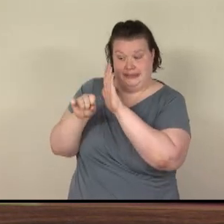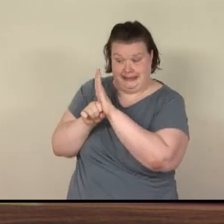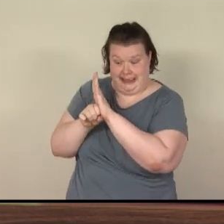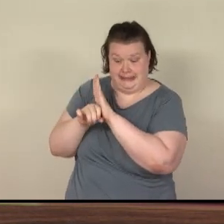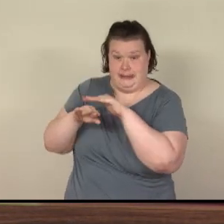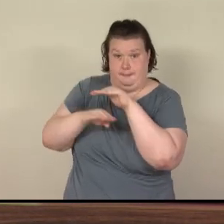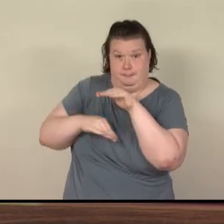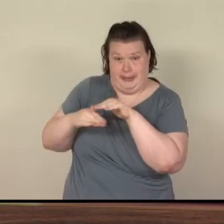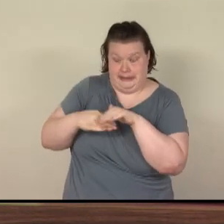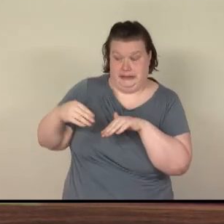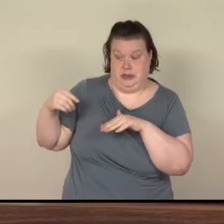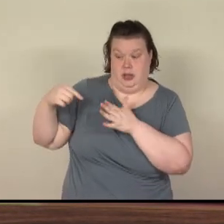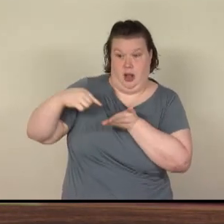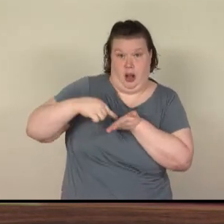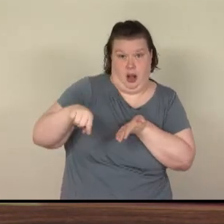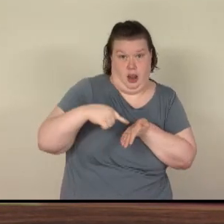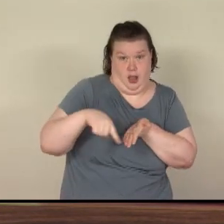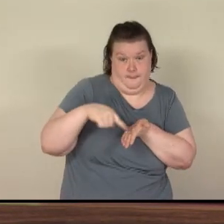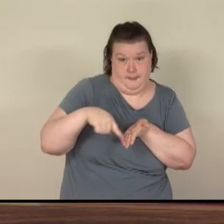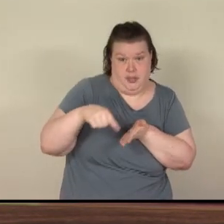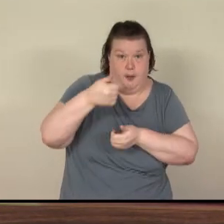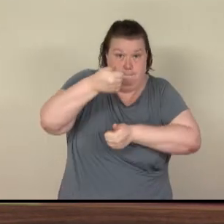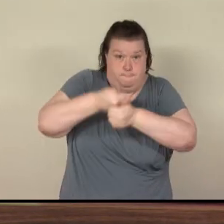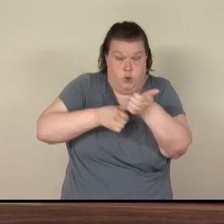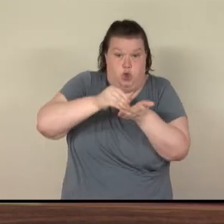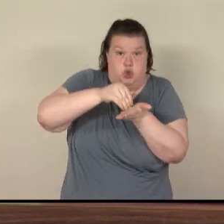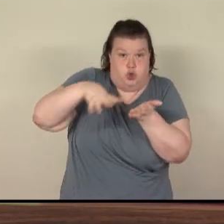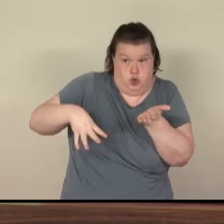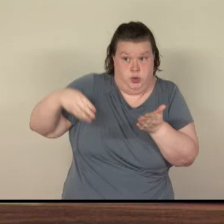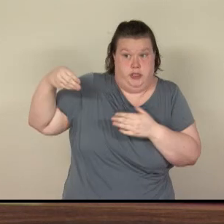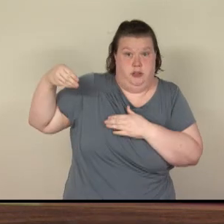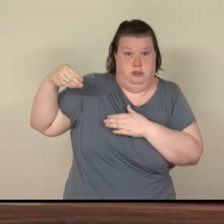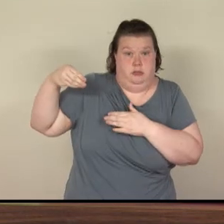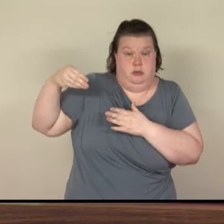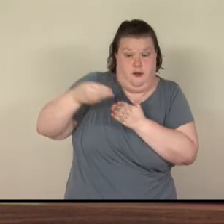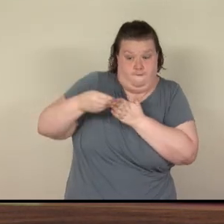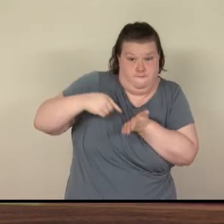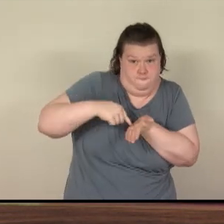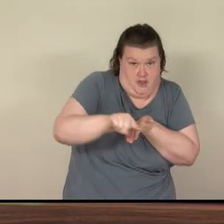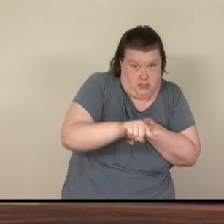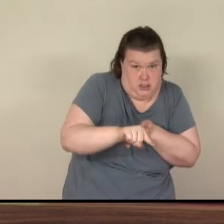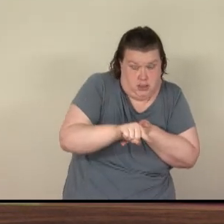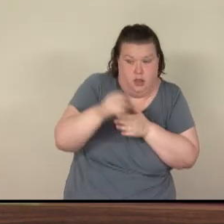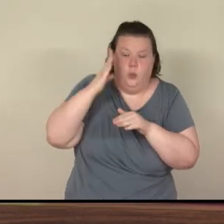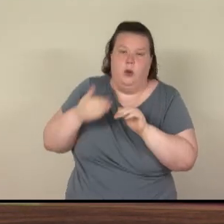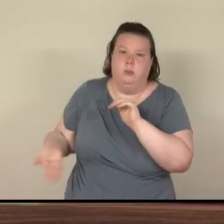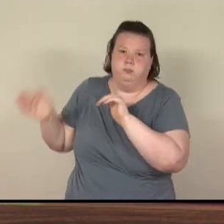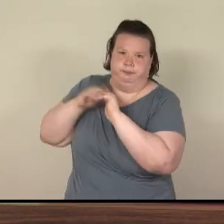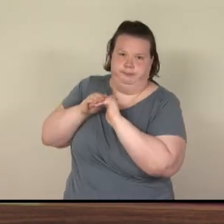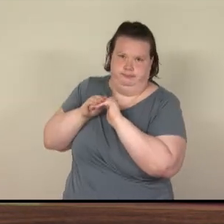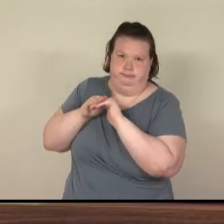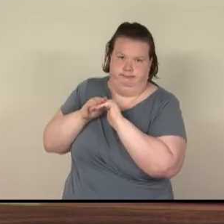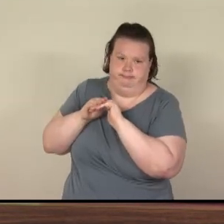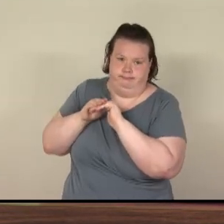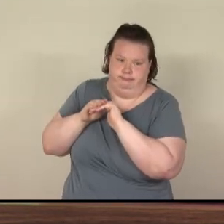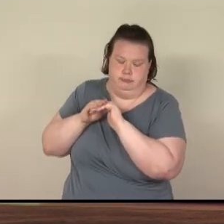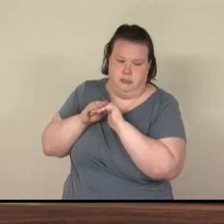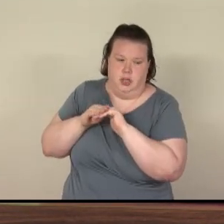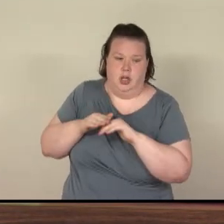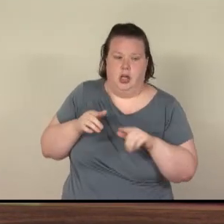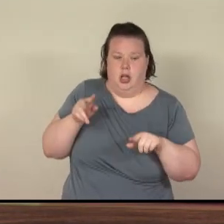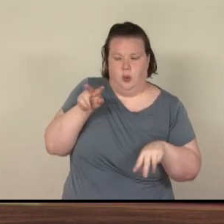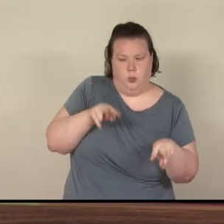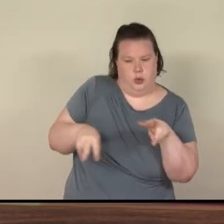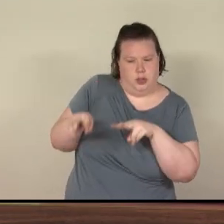allotment for per pupil funding, and we are seeing some minor movement in basing funding on actual student